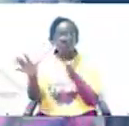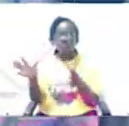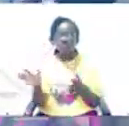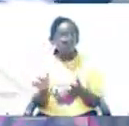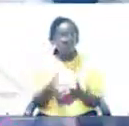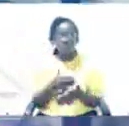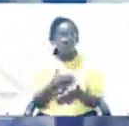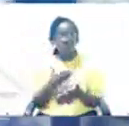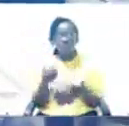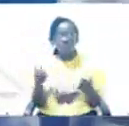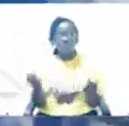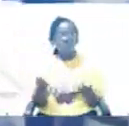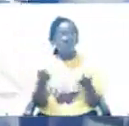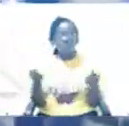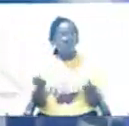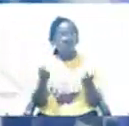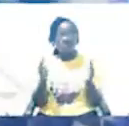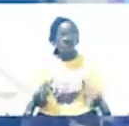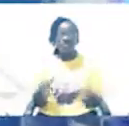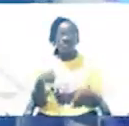I'm a prophet, I